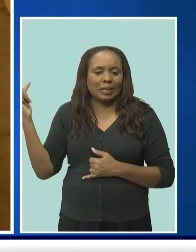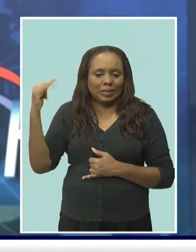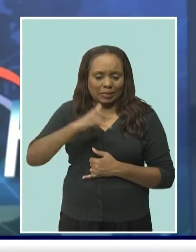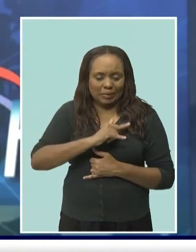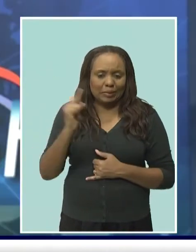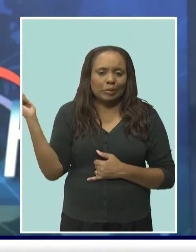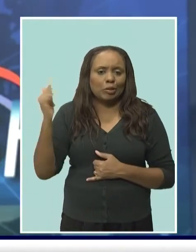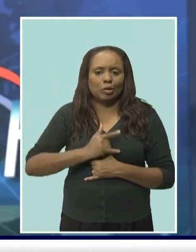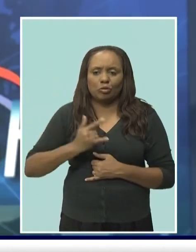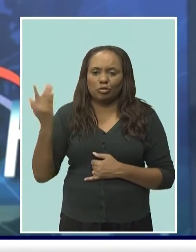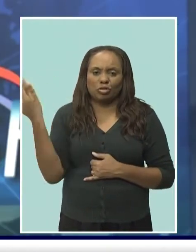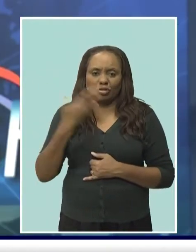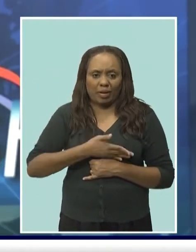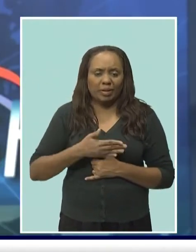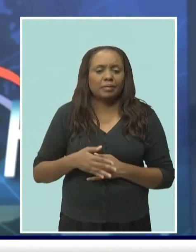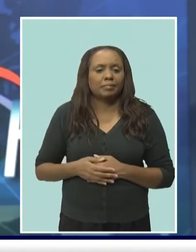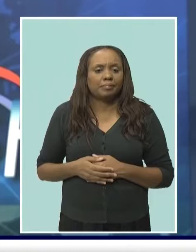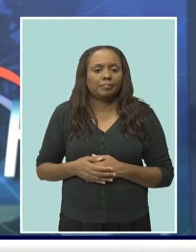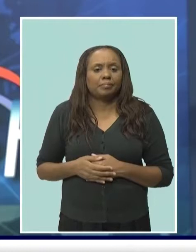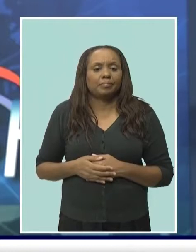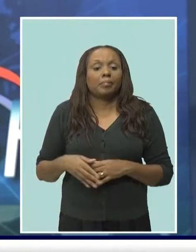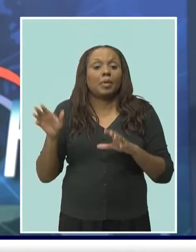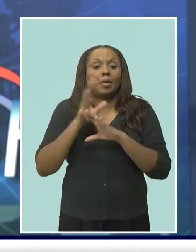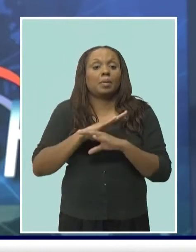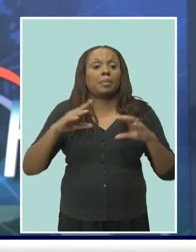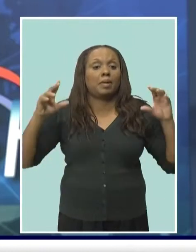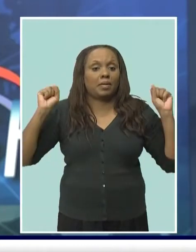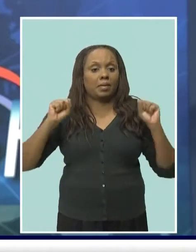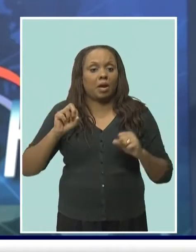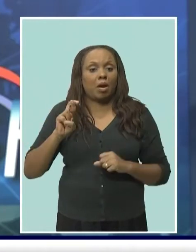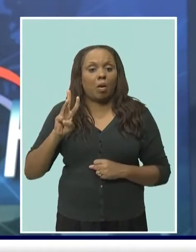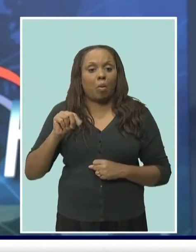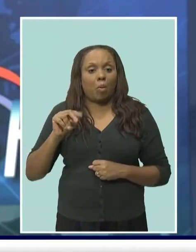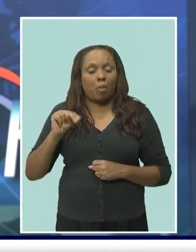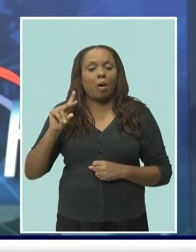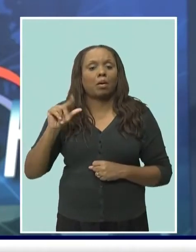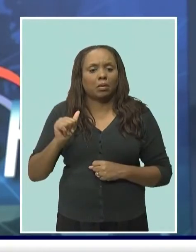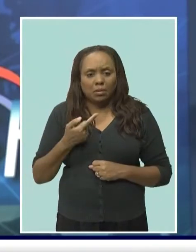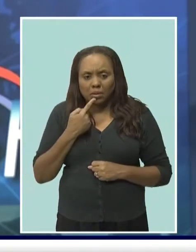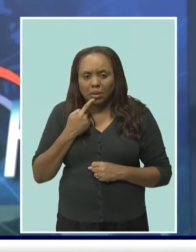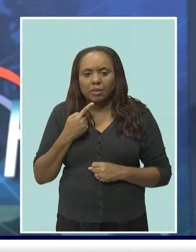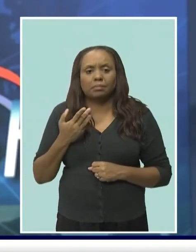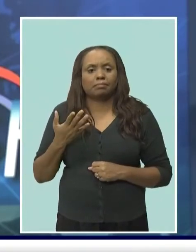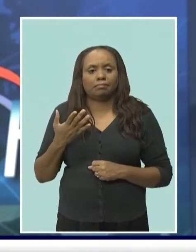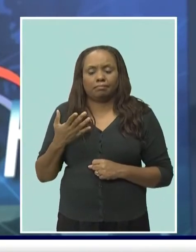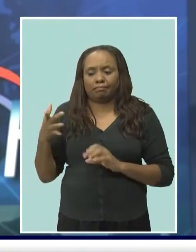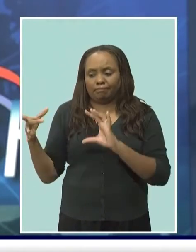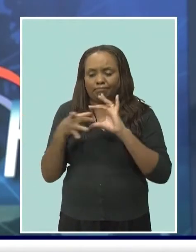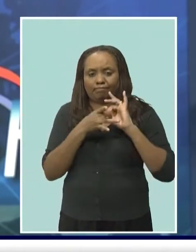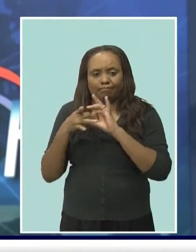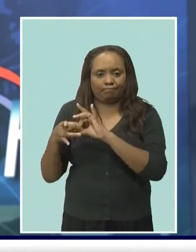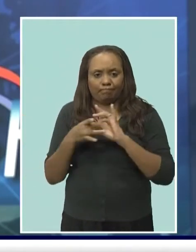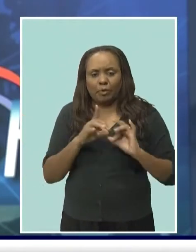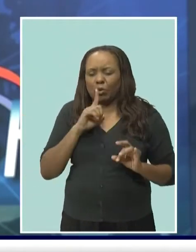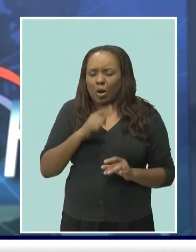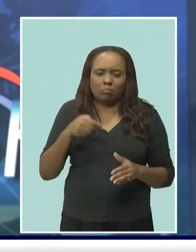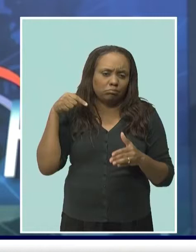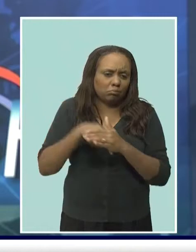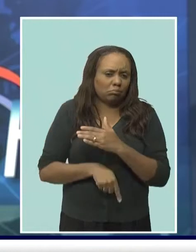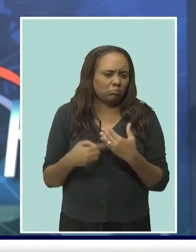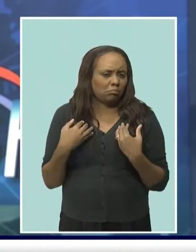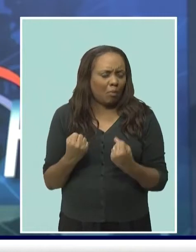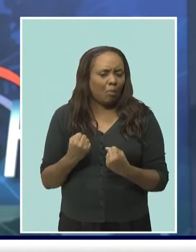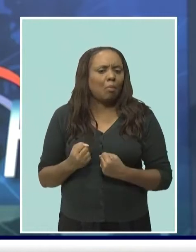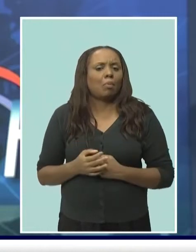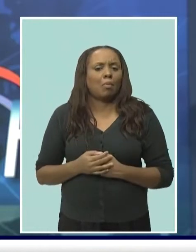regions. And in response, the president of Rwanda, Paul Kagame, says the relationship between his country and Barbados runs deep. He